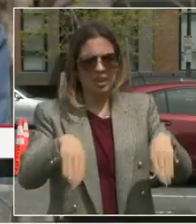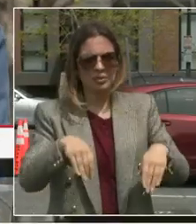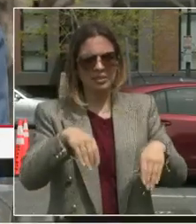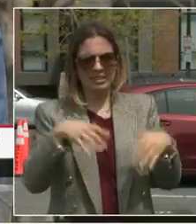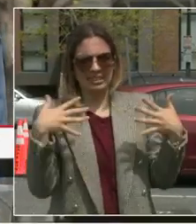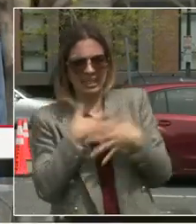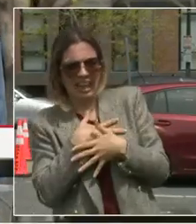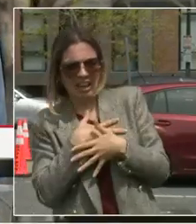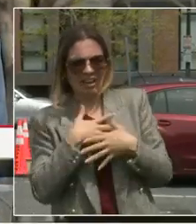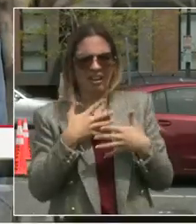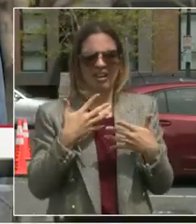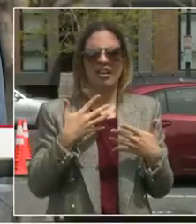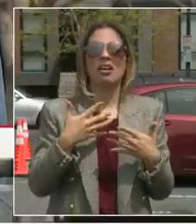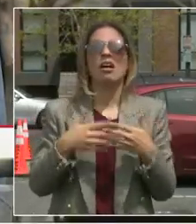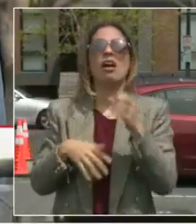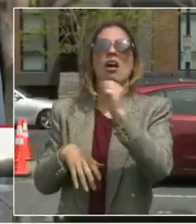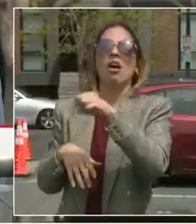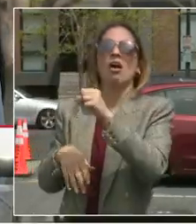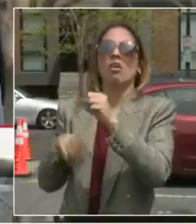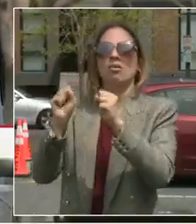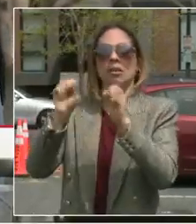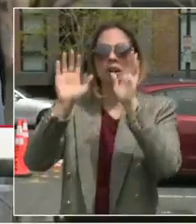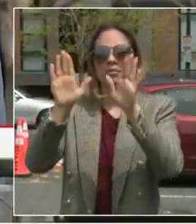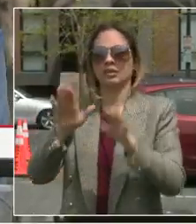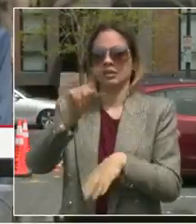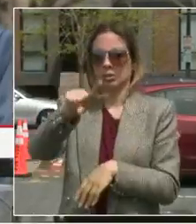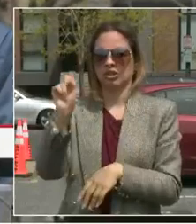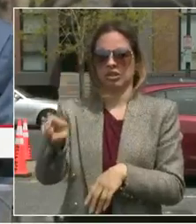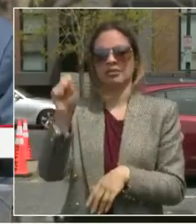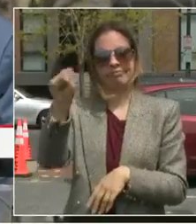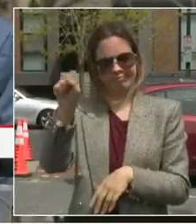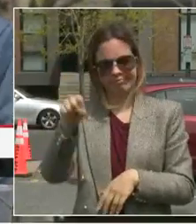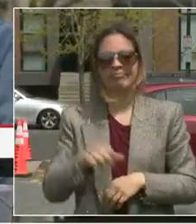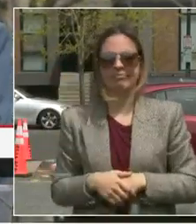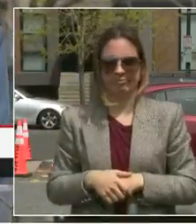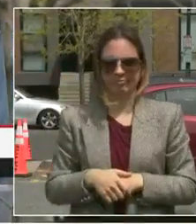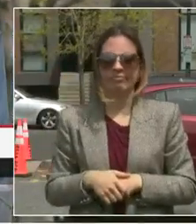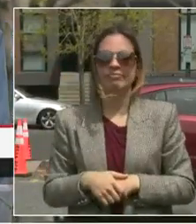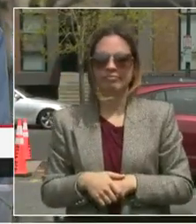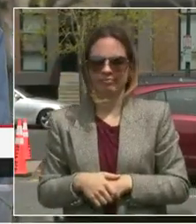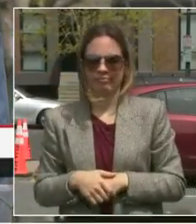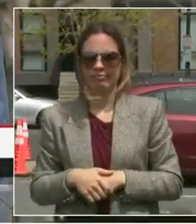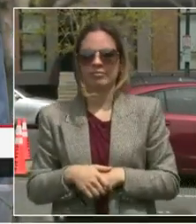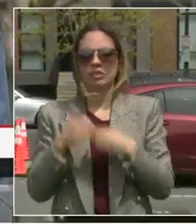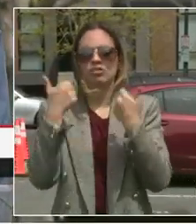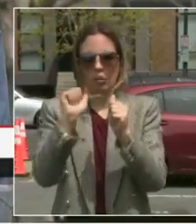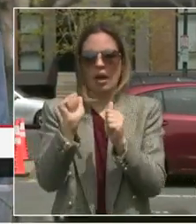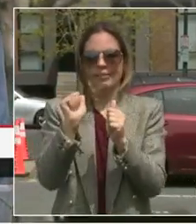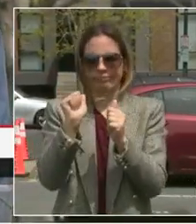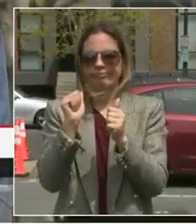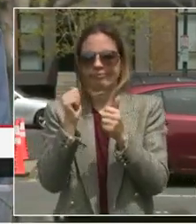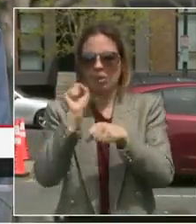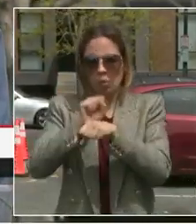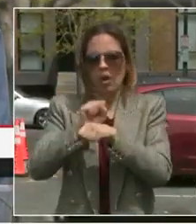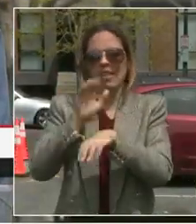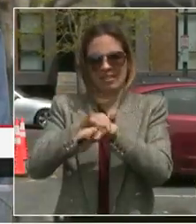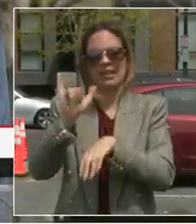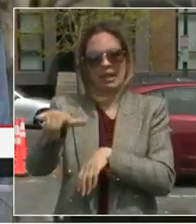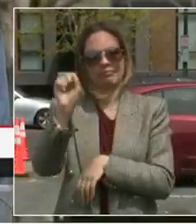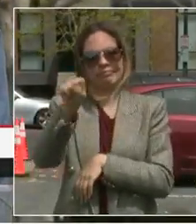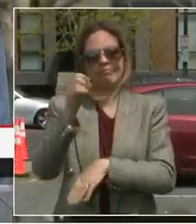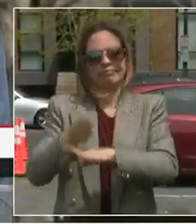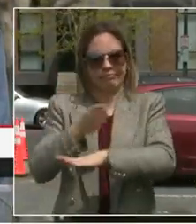is an excellent question, and it's one that we are grappling with. Our DHS